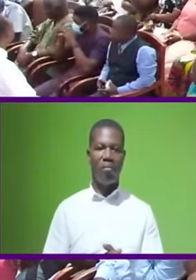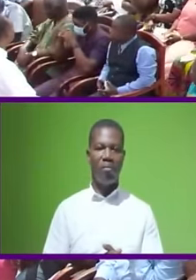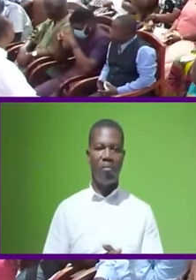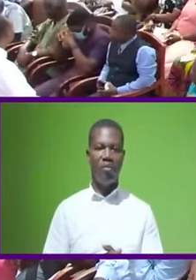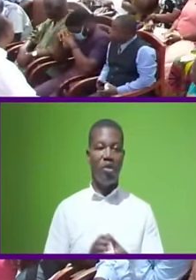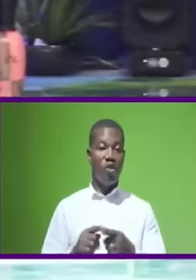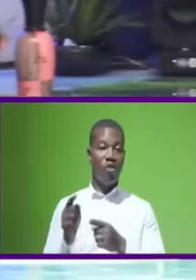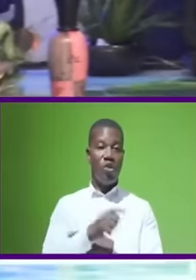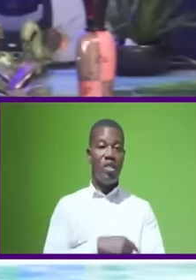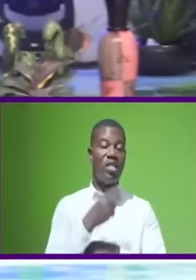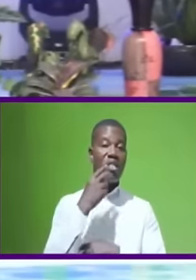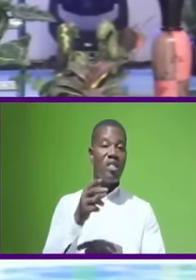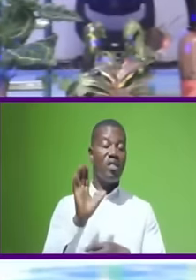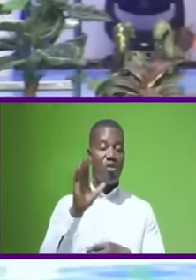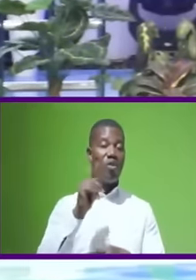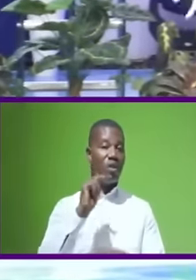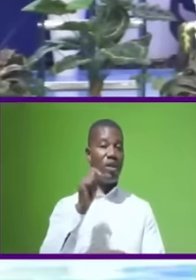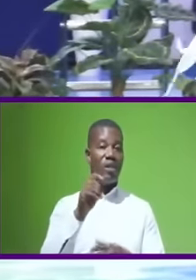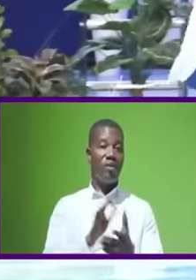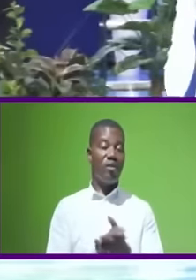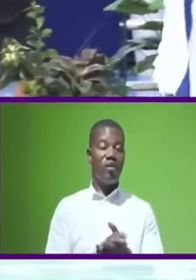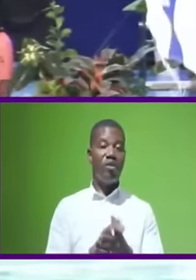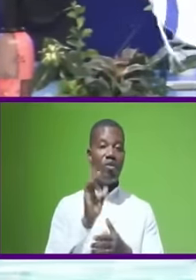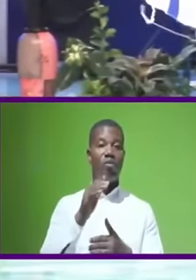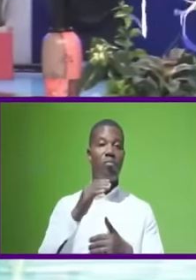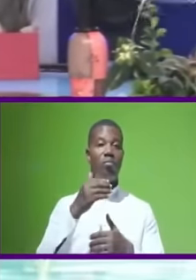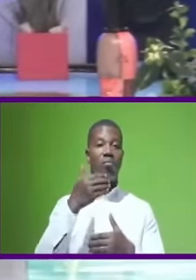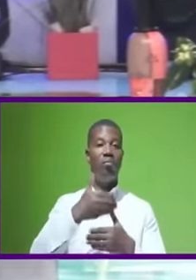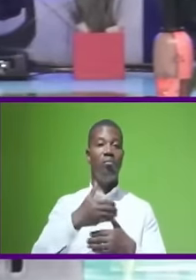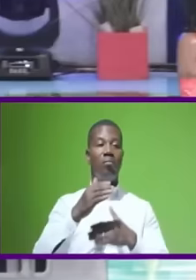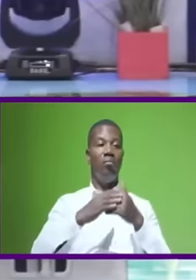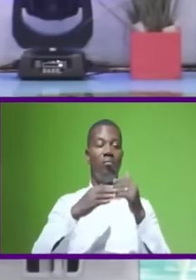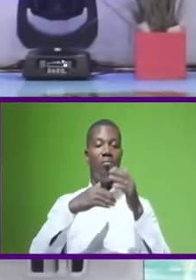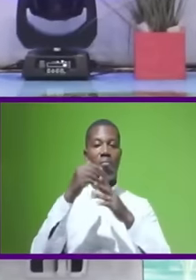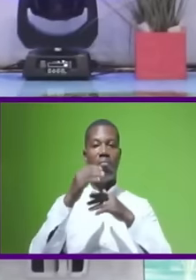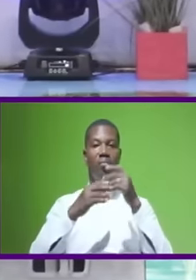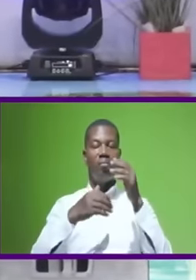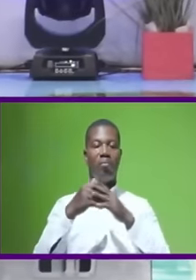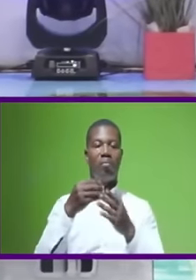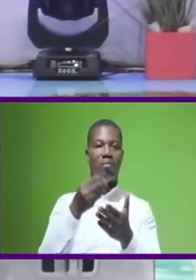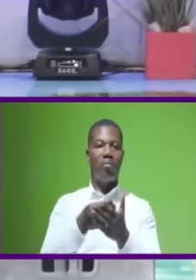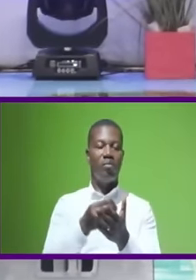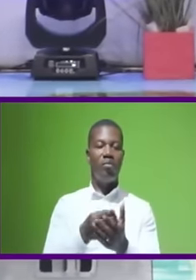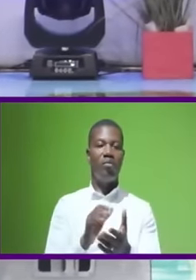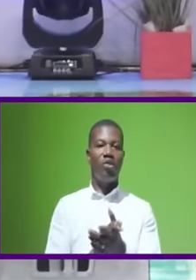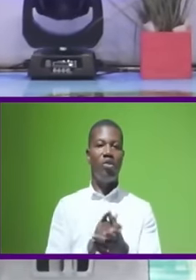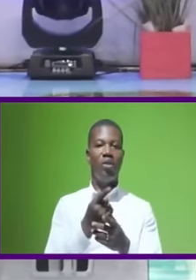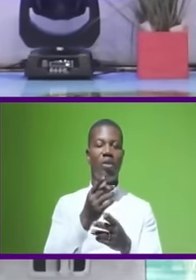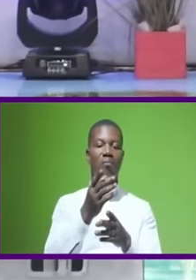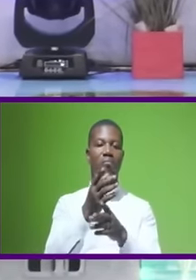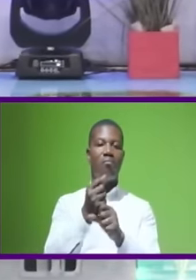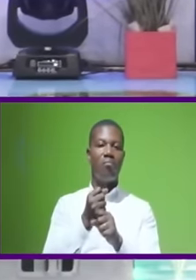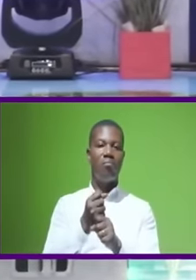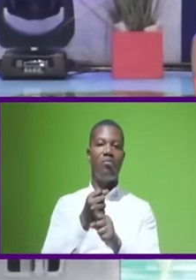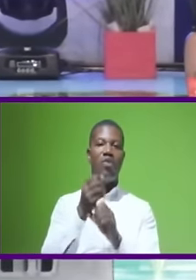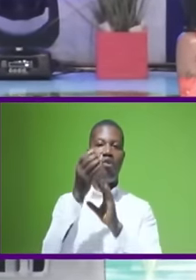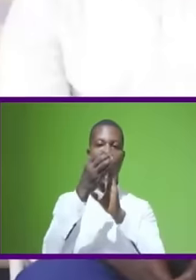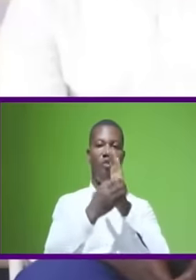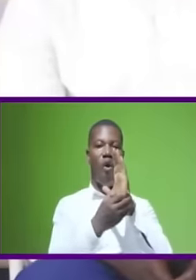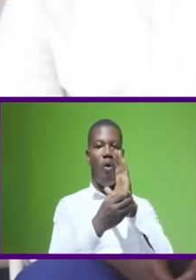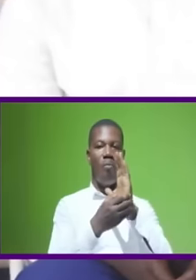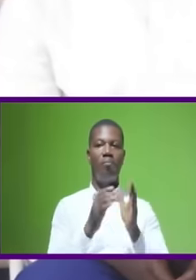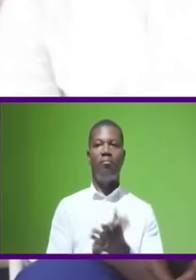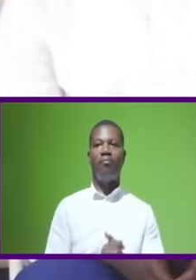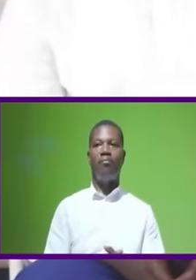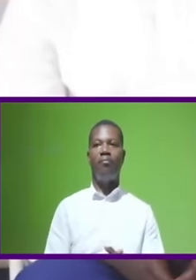dance here. Sika and what does come? What be far from today? Take a look at your